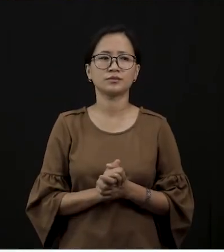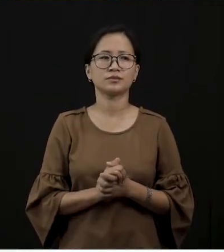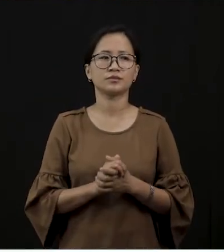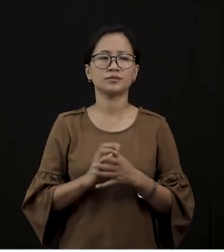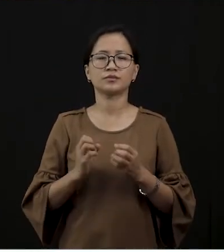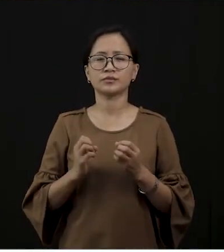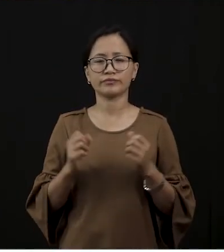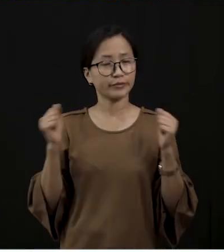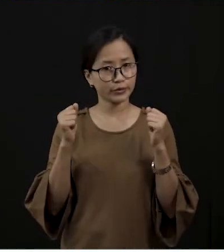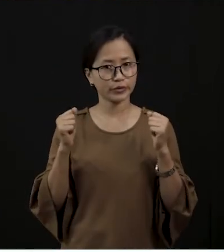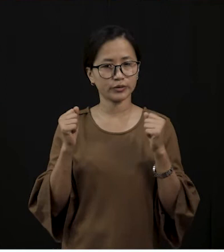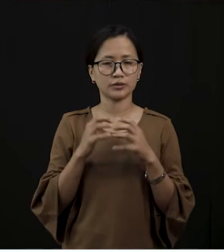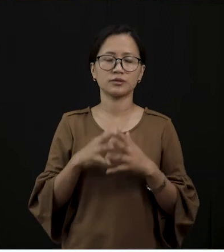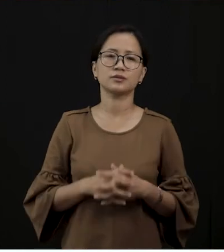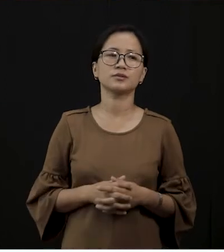winter,